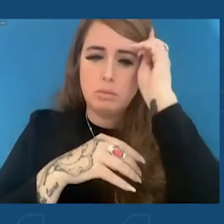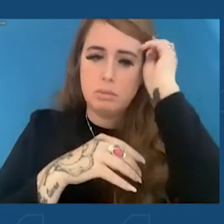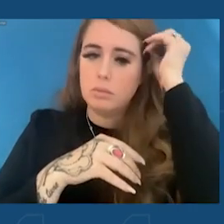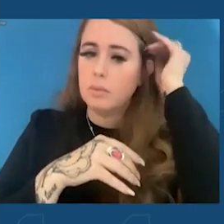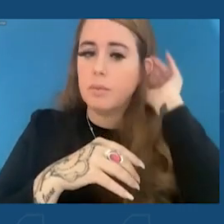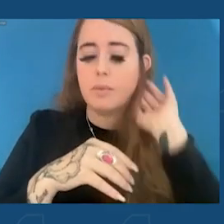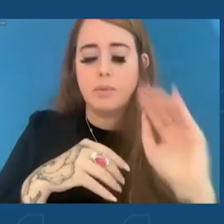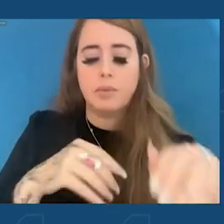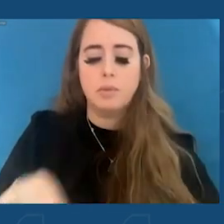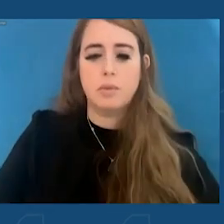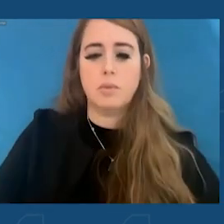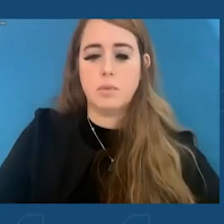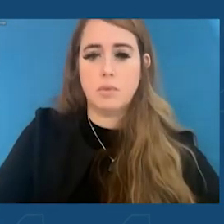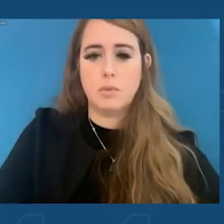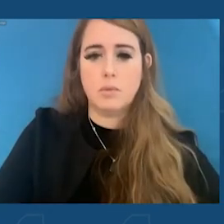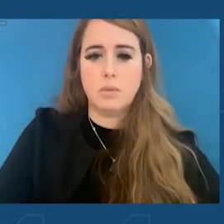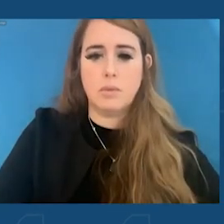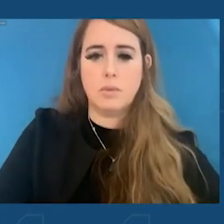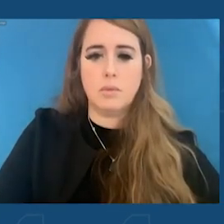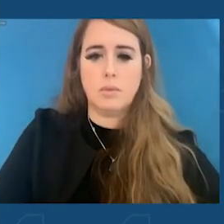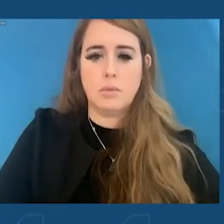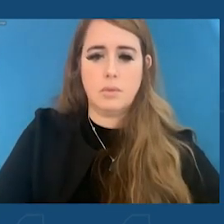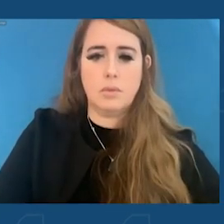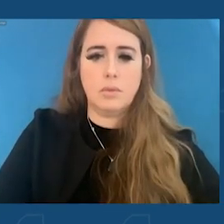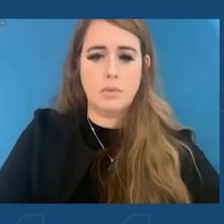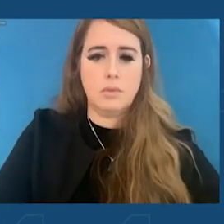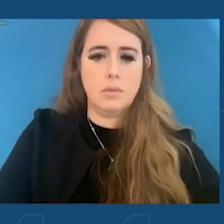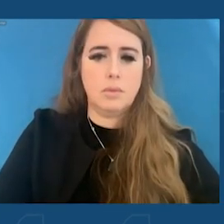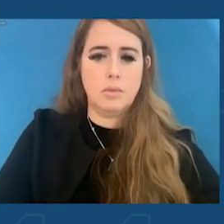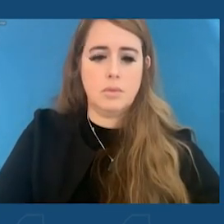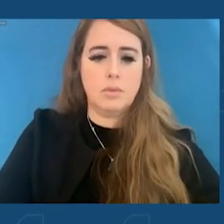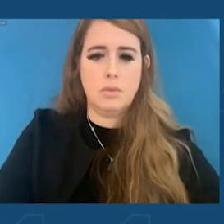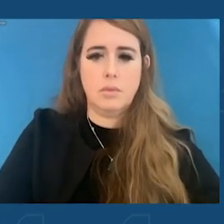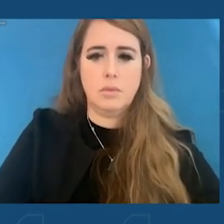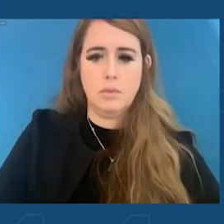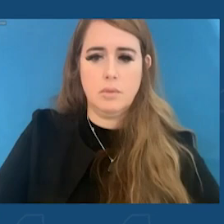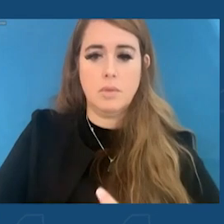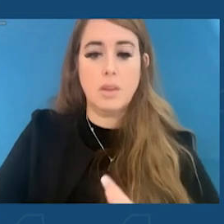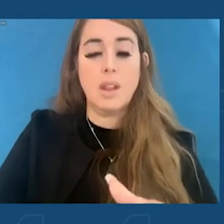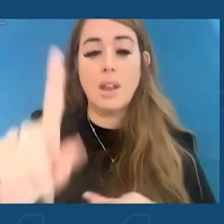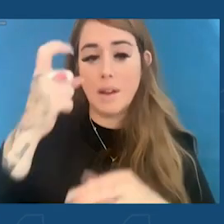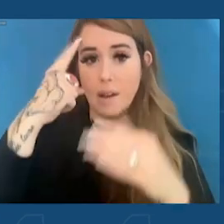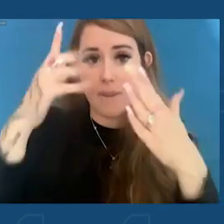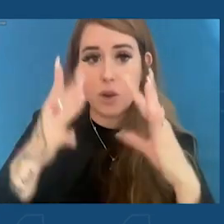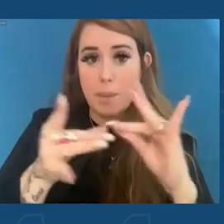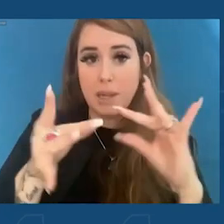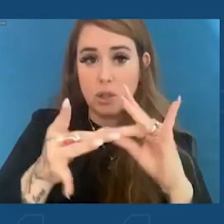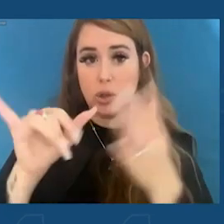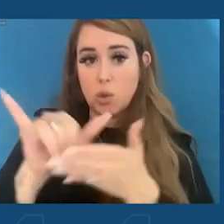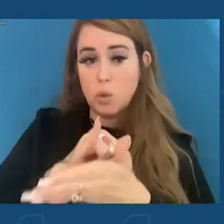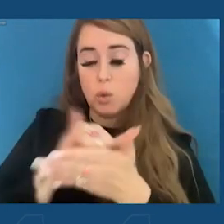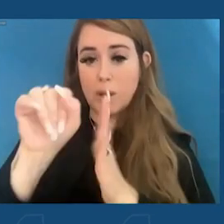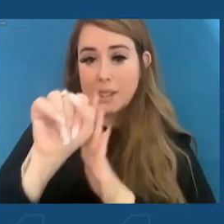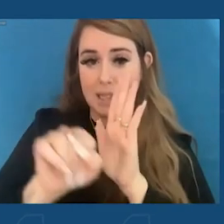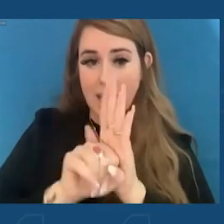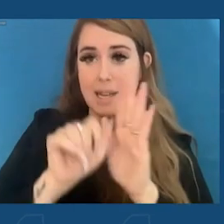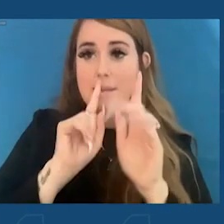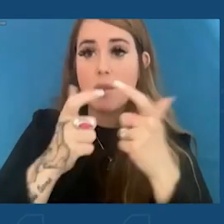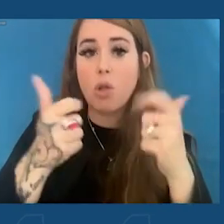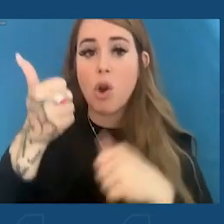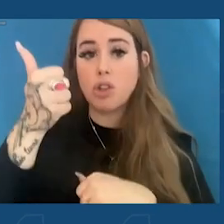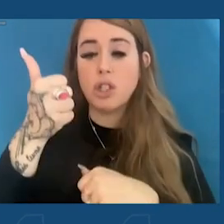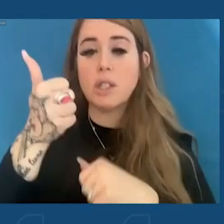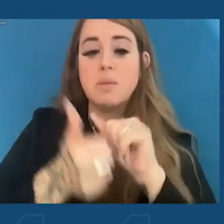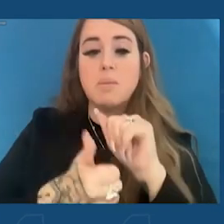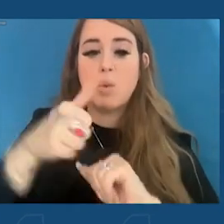Great. Yeah. So, you know, the governor's right. She mentioned New York State. It's the largest, more dense state